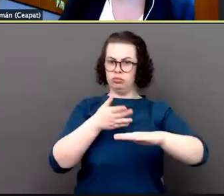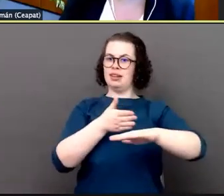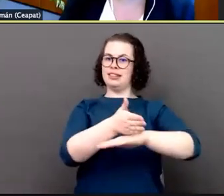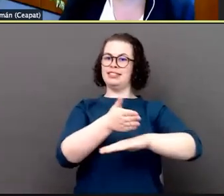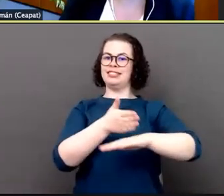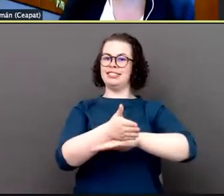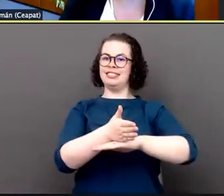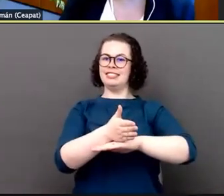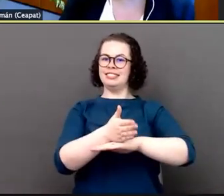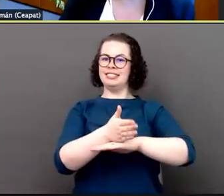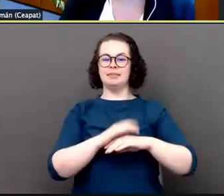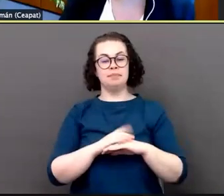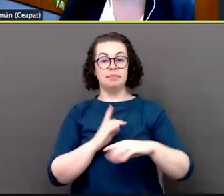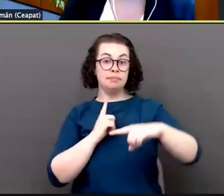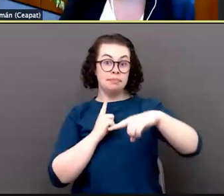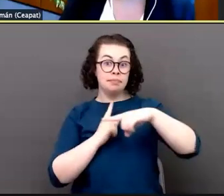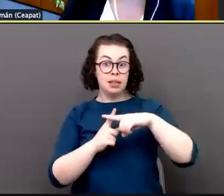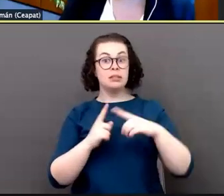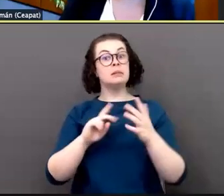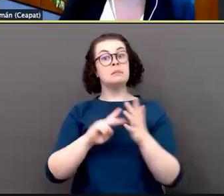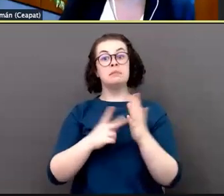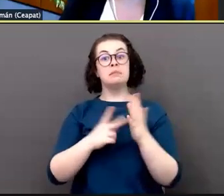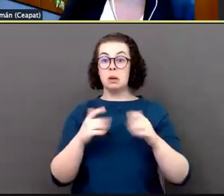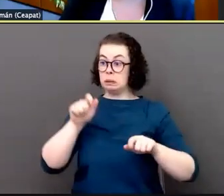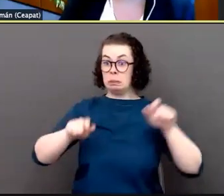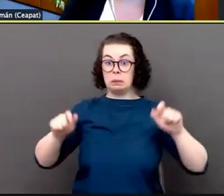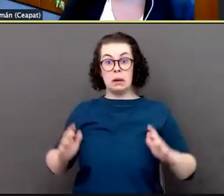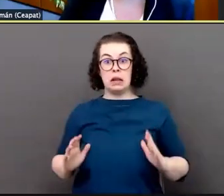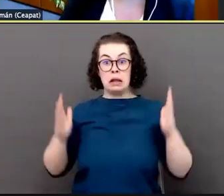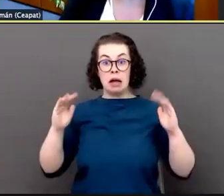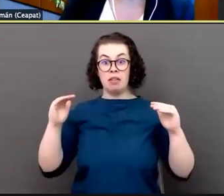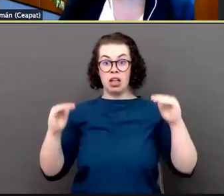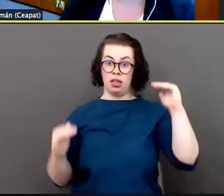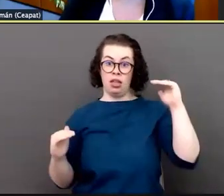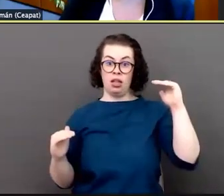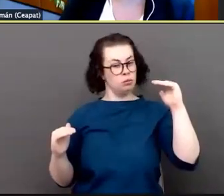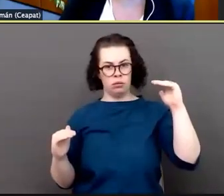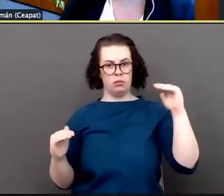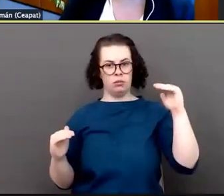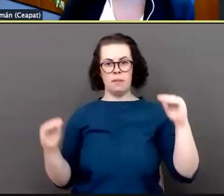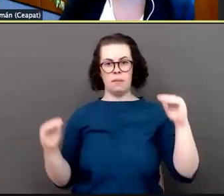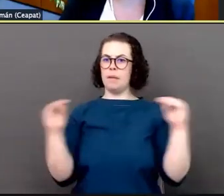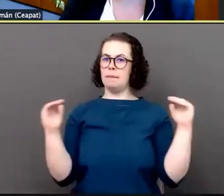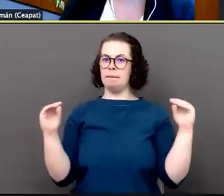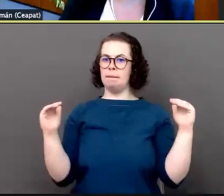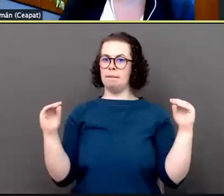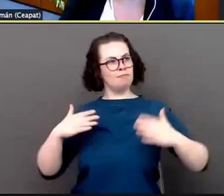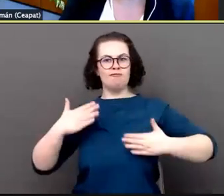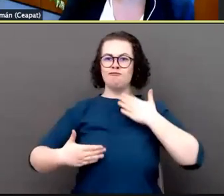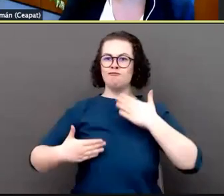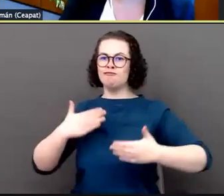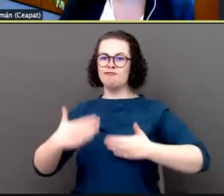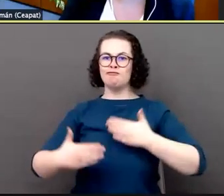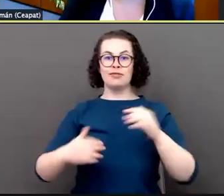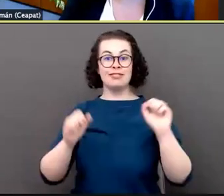also ensure equal opportunities for all people and will force many companies to